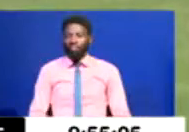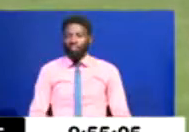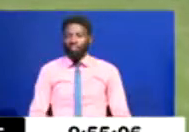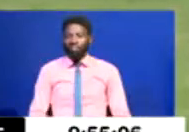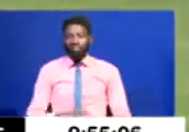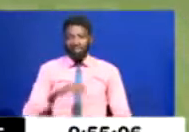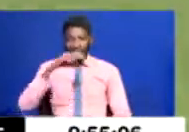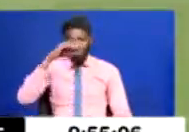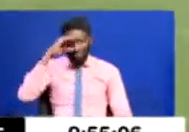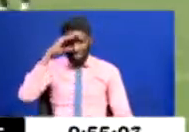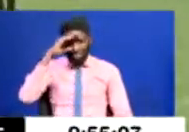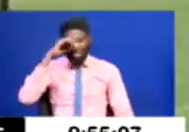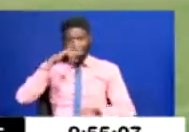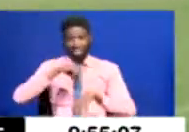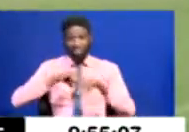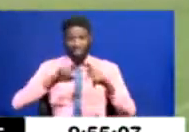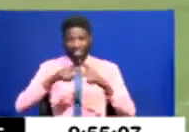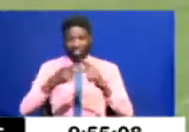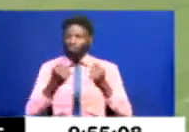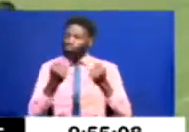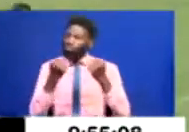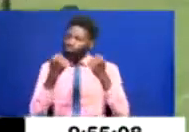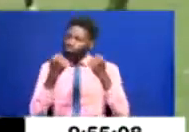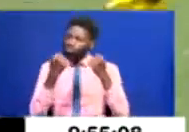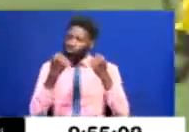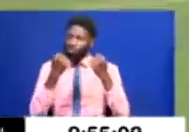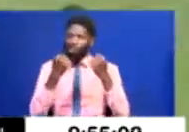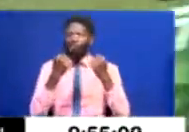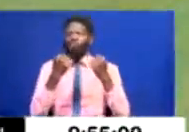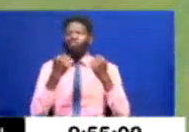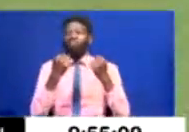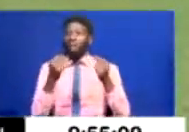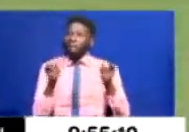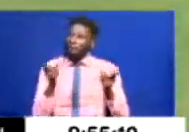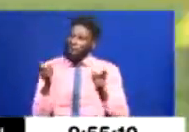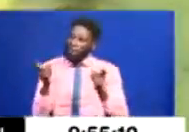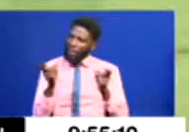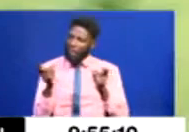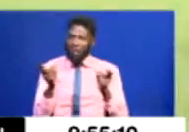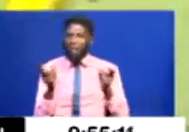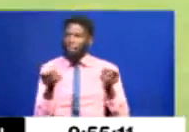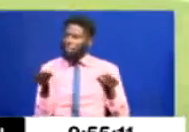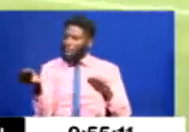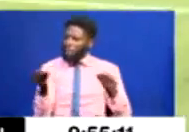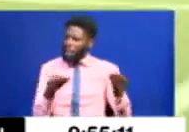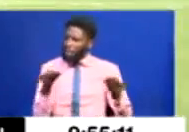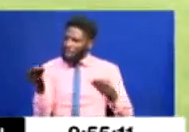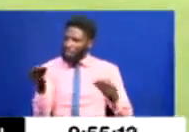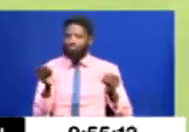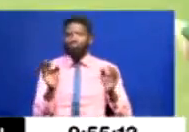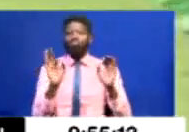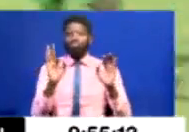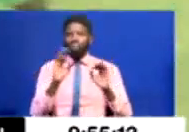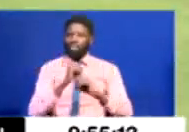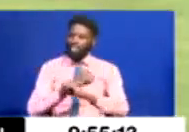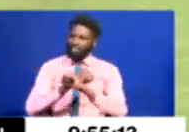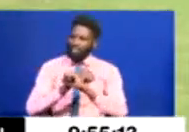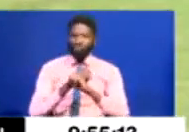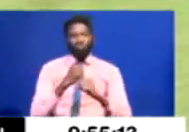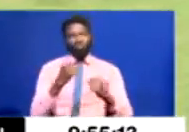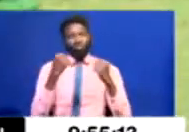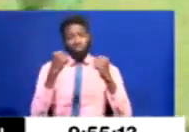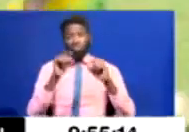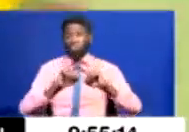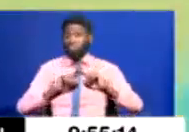Tusker FC started the game strongly, dominating the first few minutes of the match with a series of quick passes and strong defense.